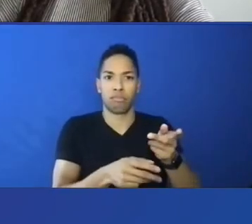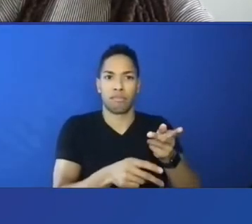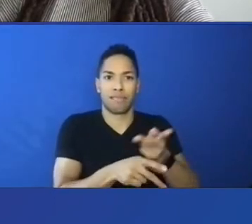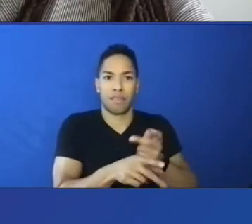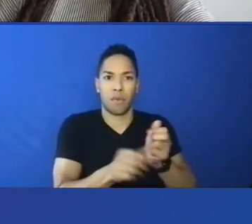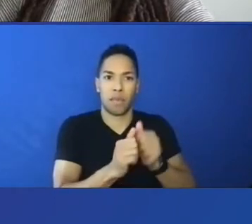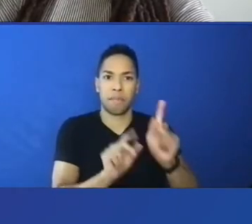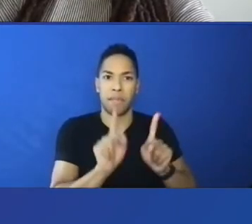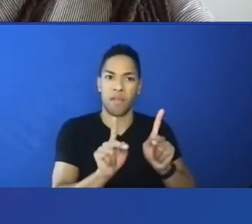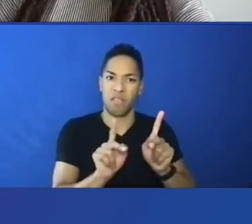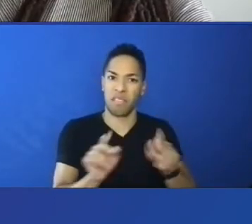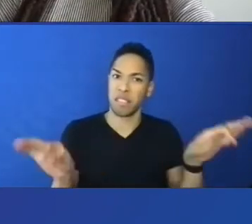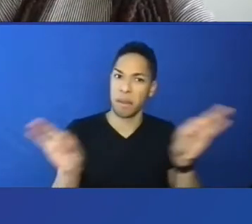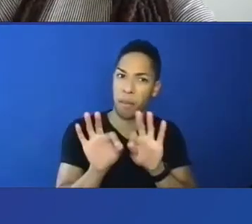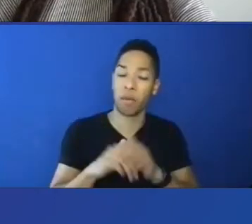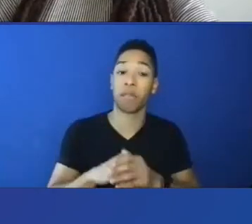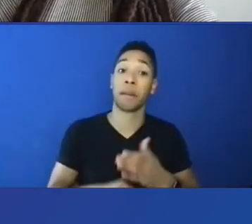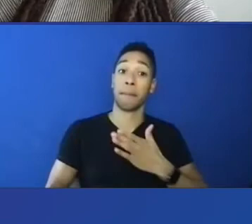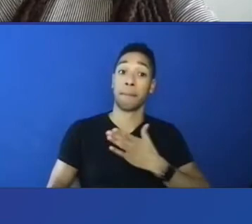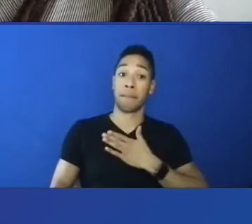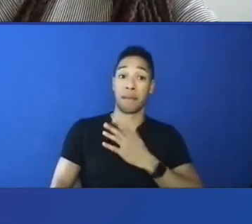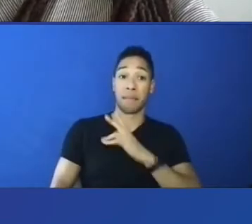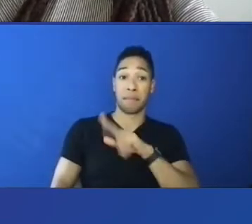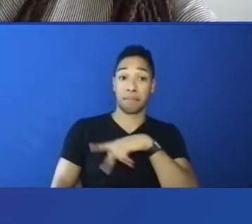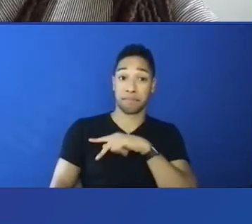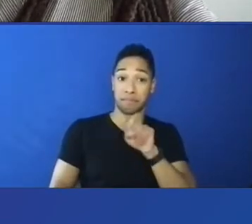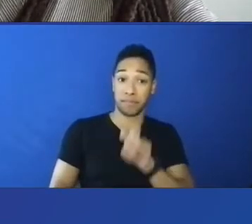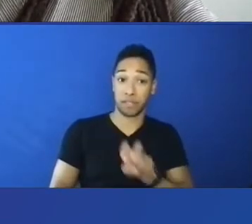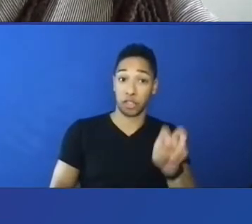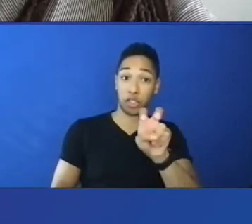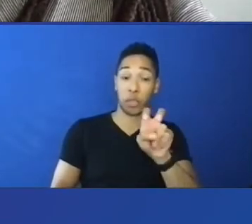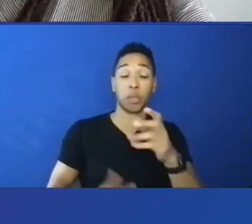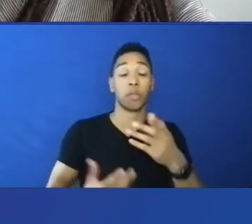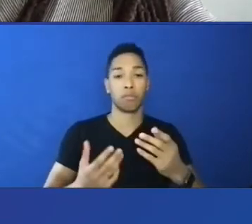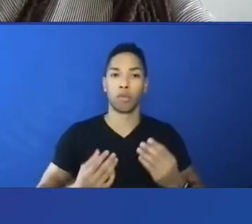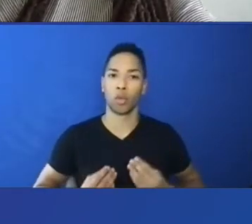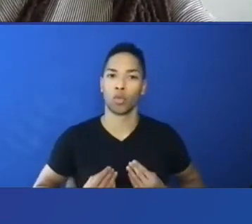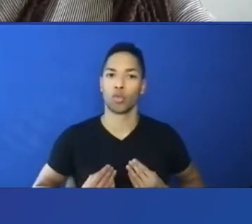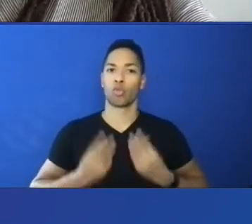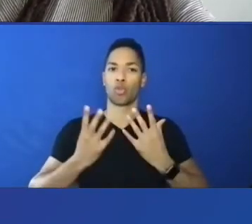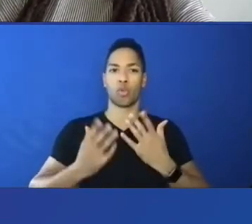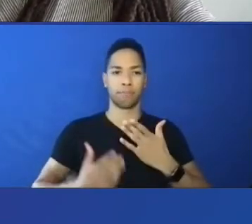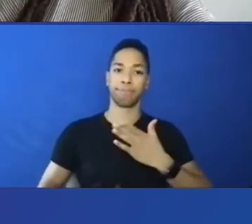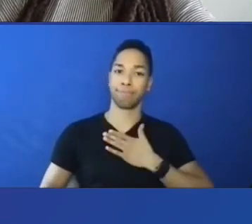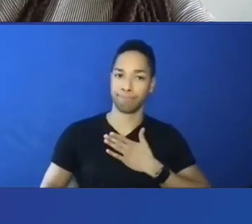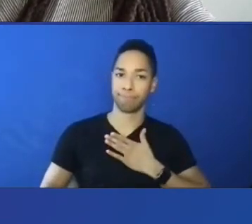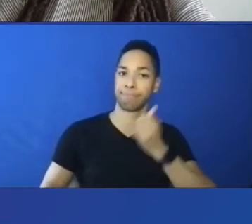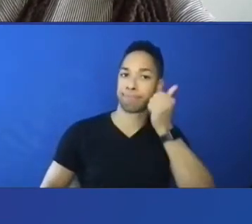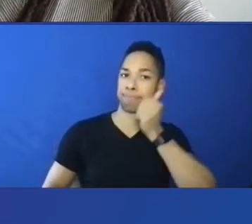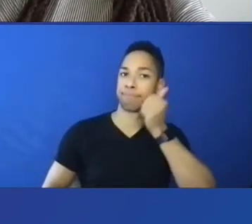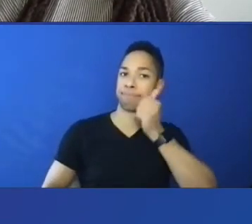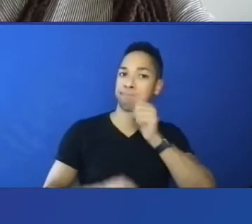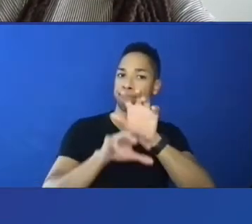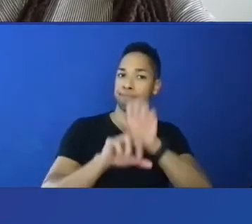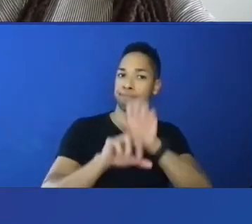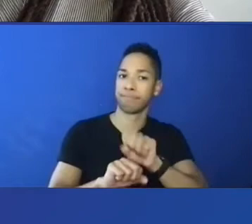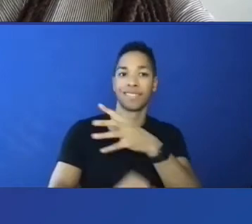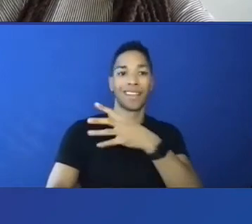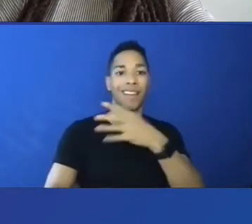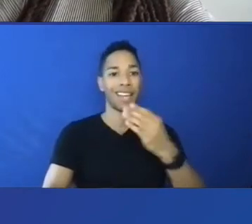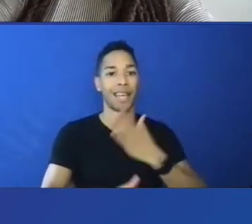my personal journey, joy is part of my daily practice and it's part of my artistic